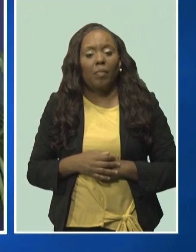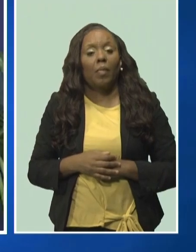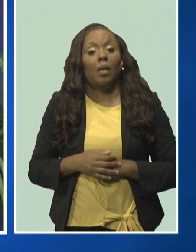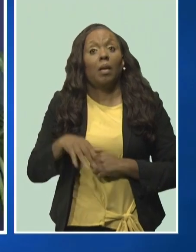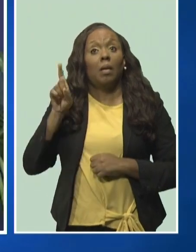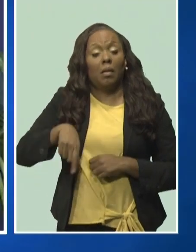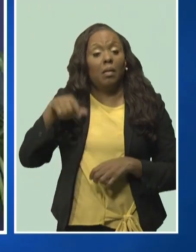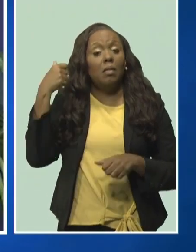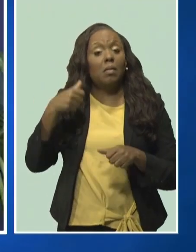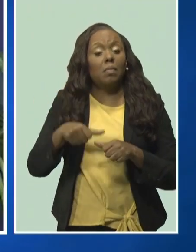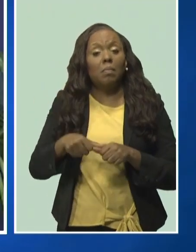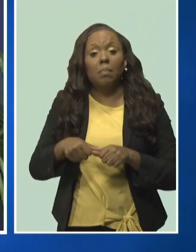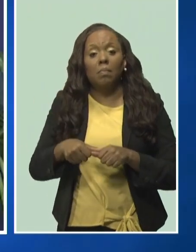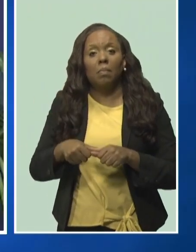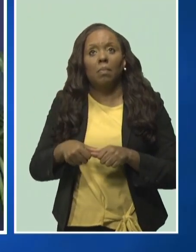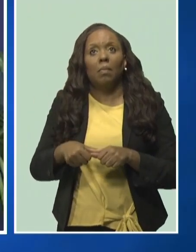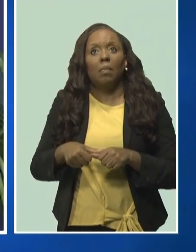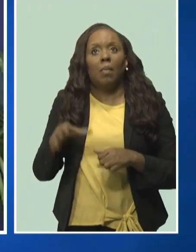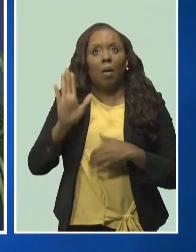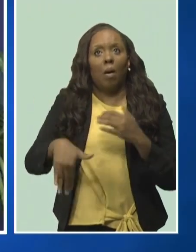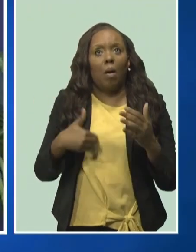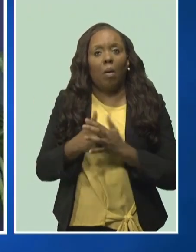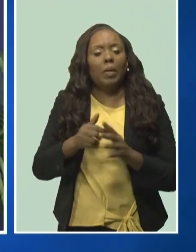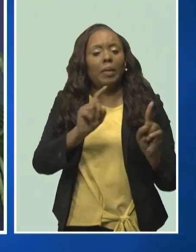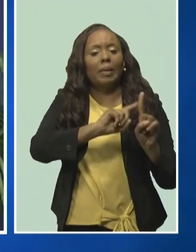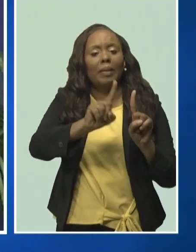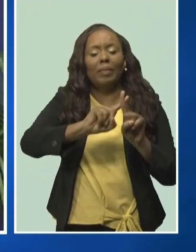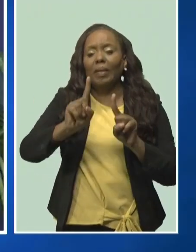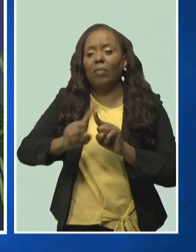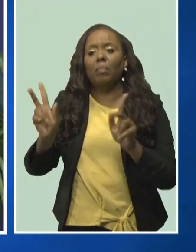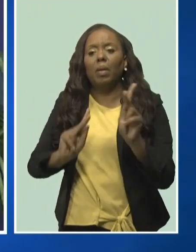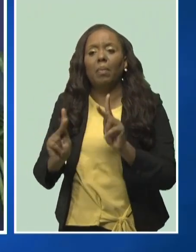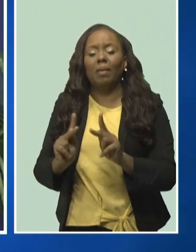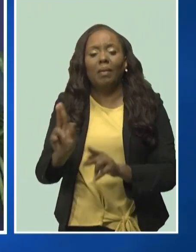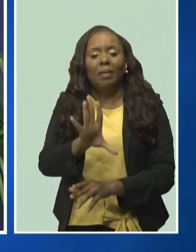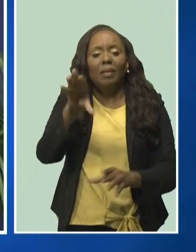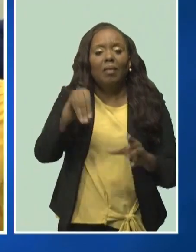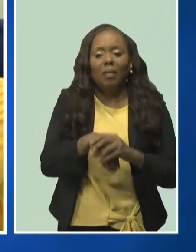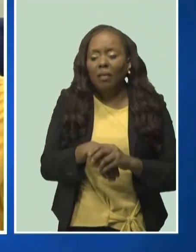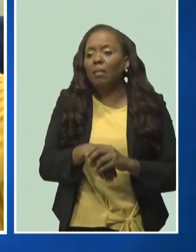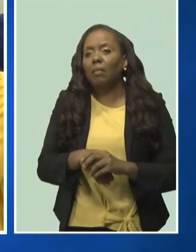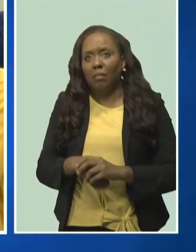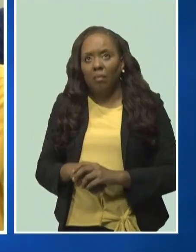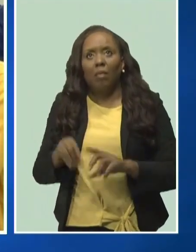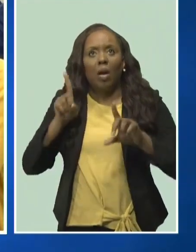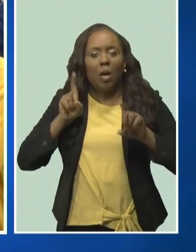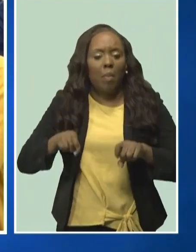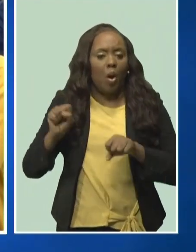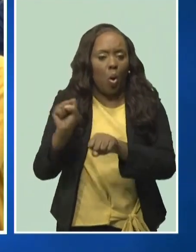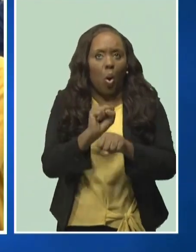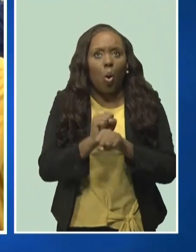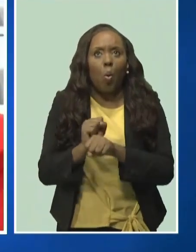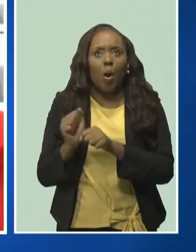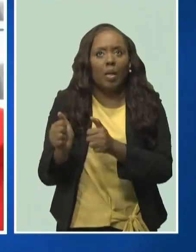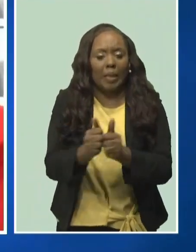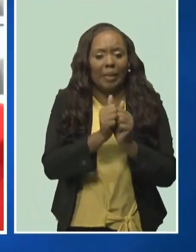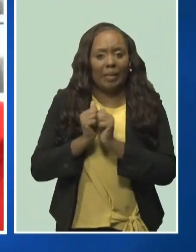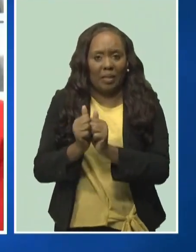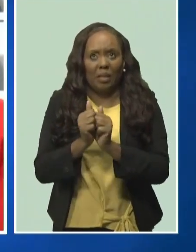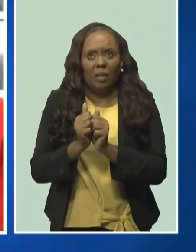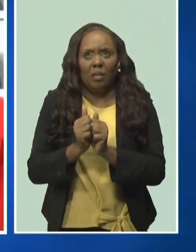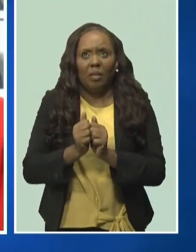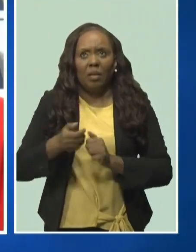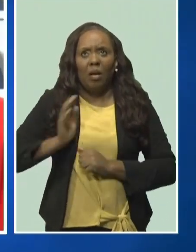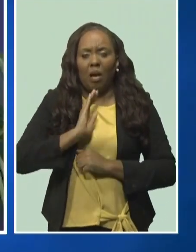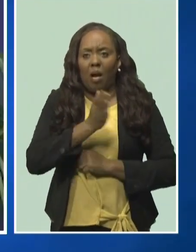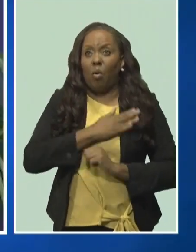account respective stakeholders into our collective confidence. We also have a critical role